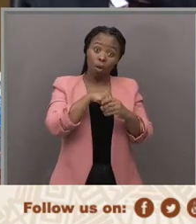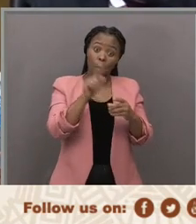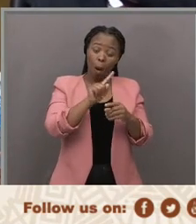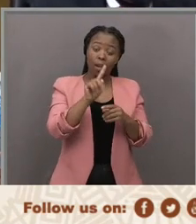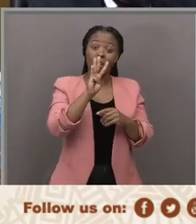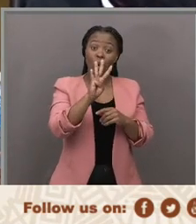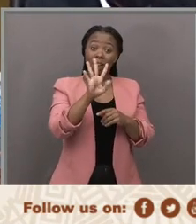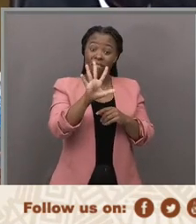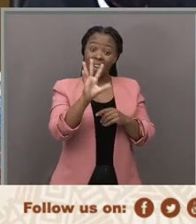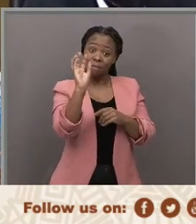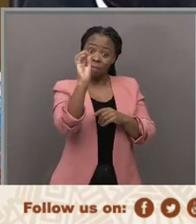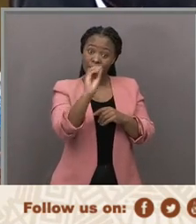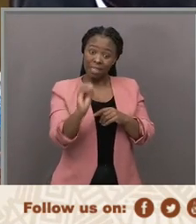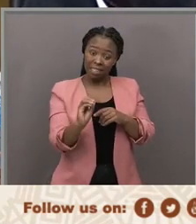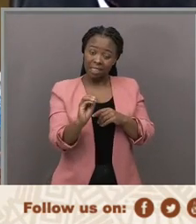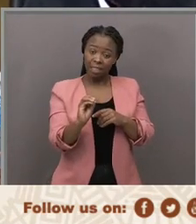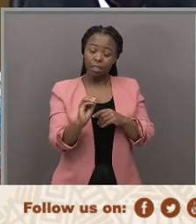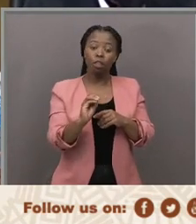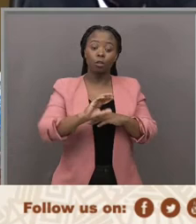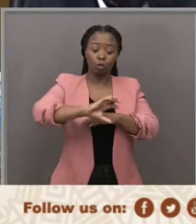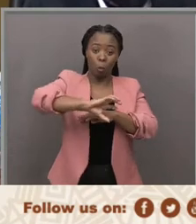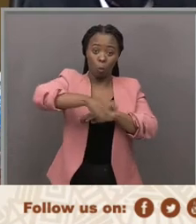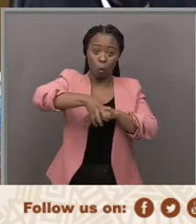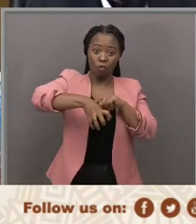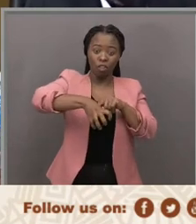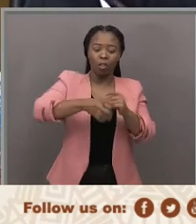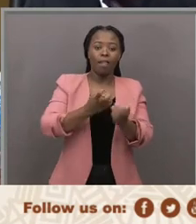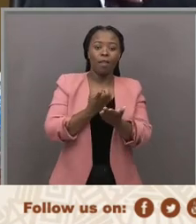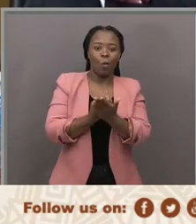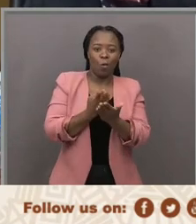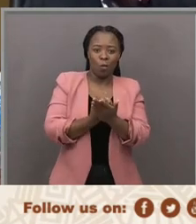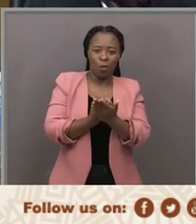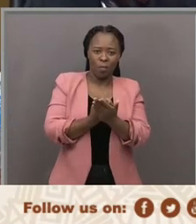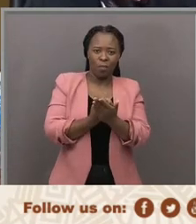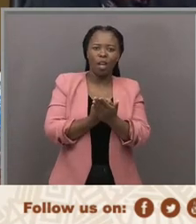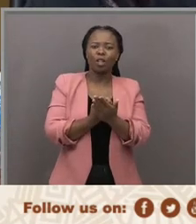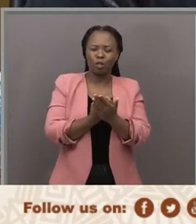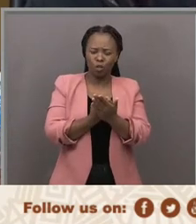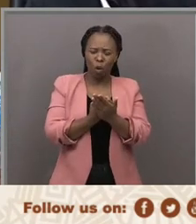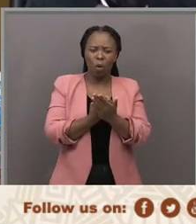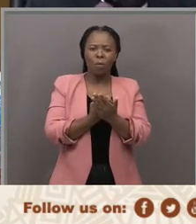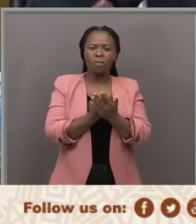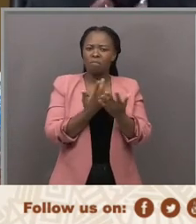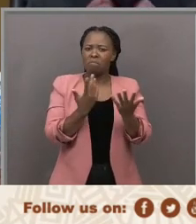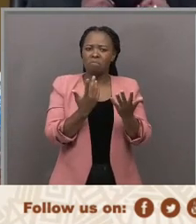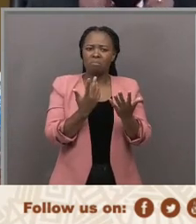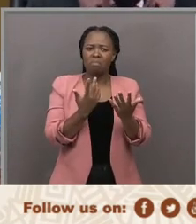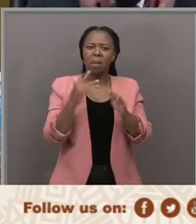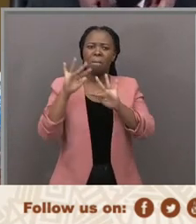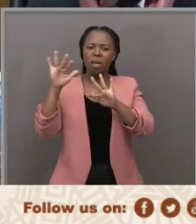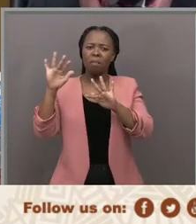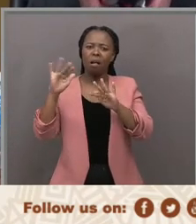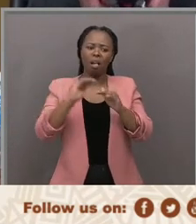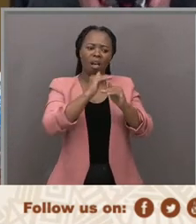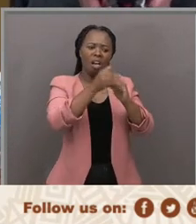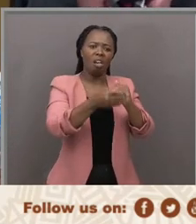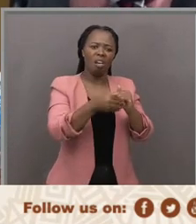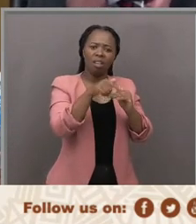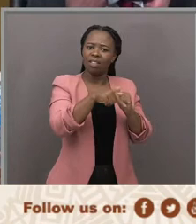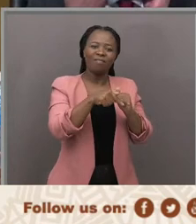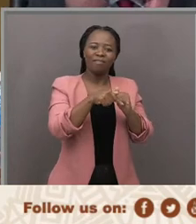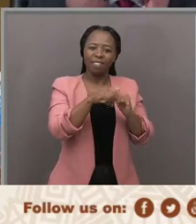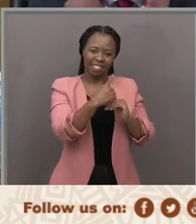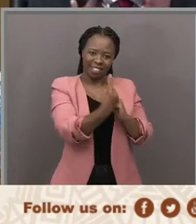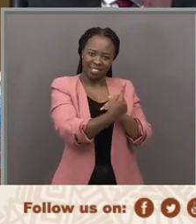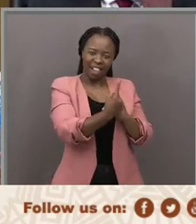our provincial economy. They don't need to be taken care of. They can look after themselves. What has happened in the last